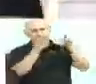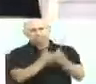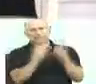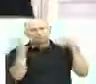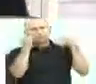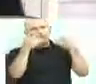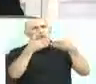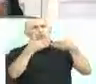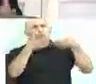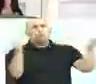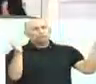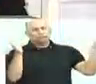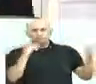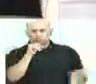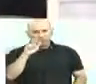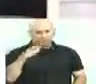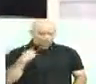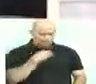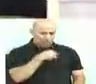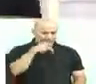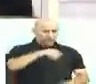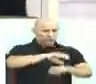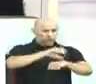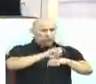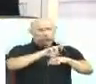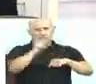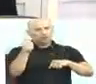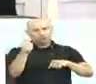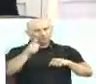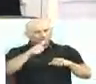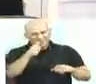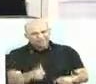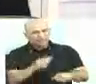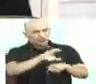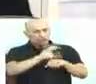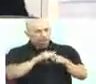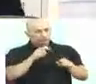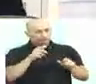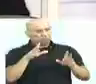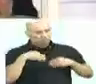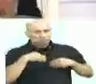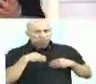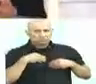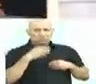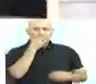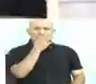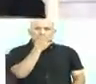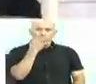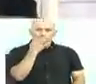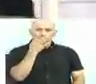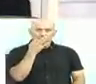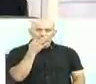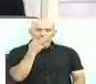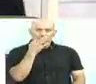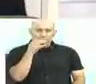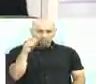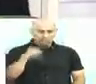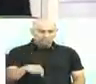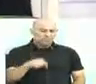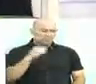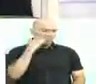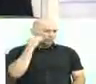communion. You do not need to be a member of this church or of any church to receive communion in this